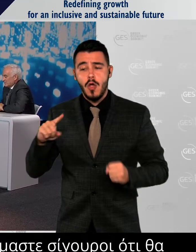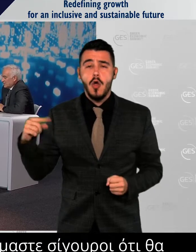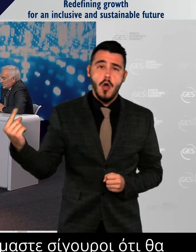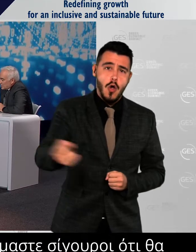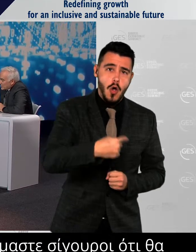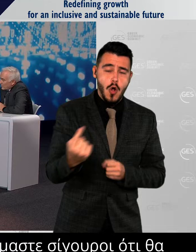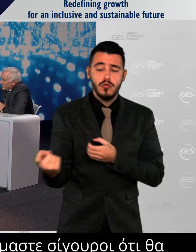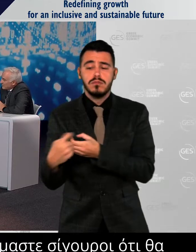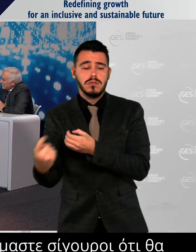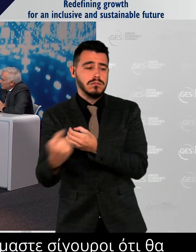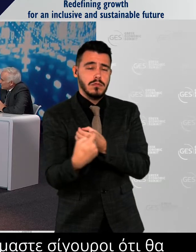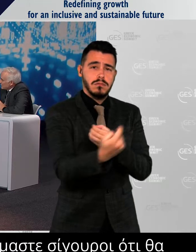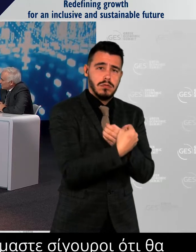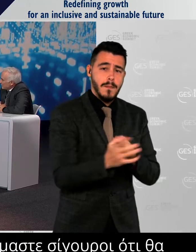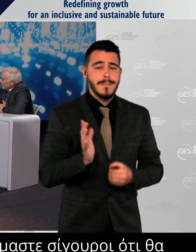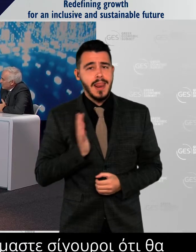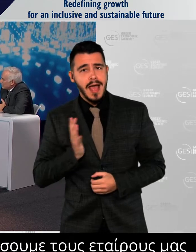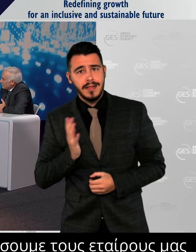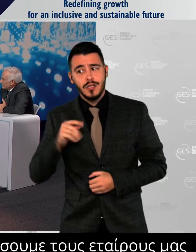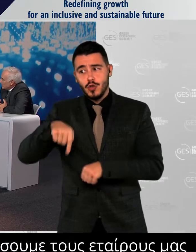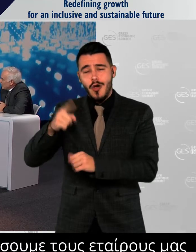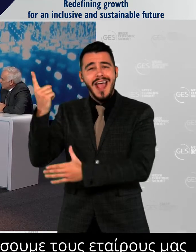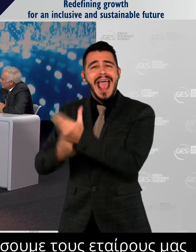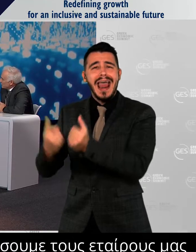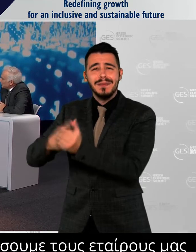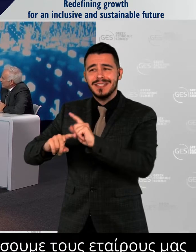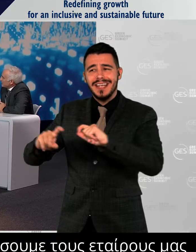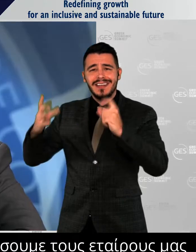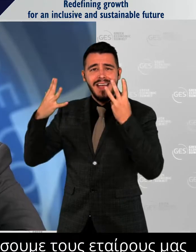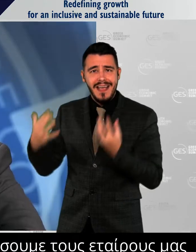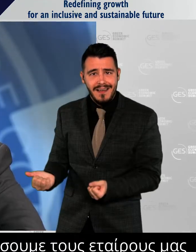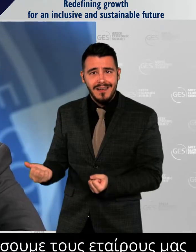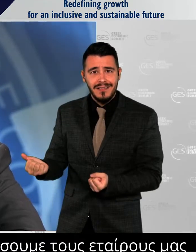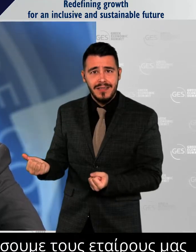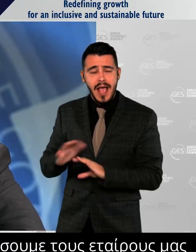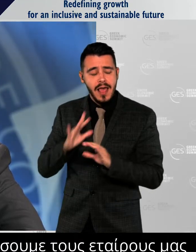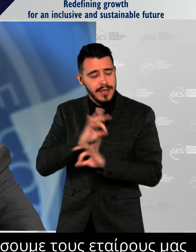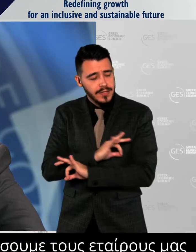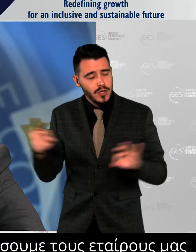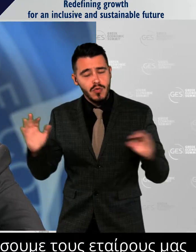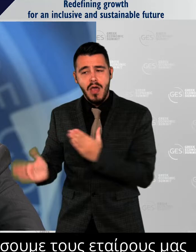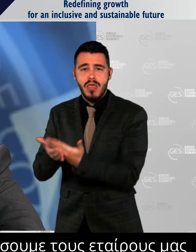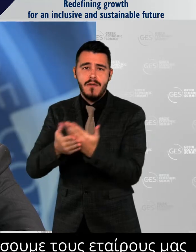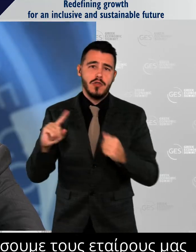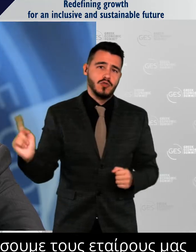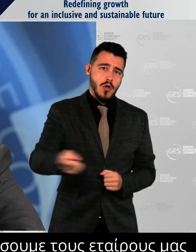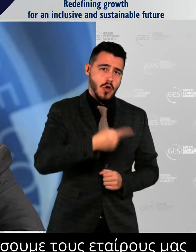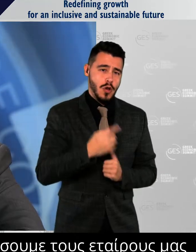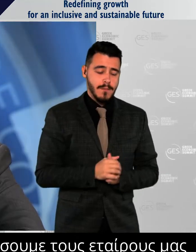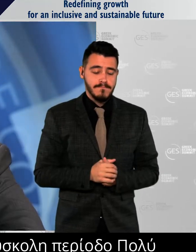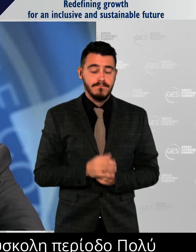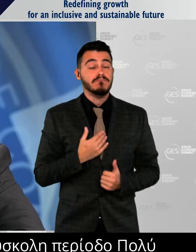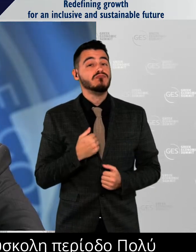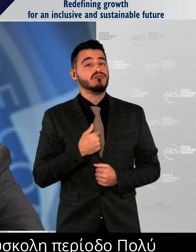Well, it was a great conversation here. I wonder whether you want to add something as a message, to our audience here, and